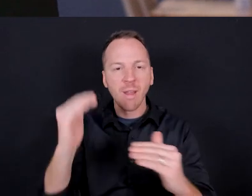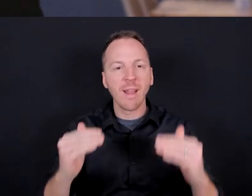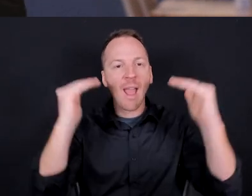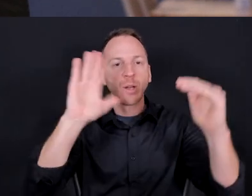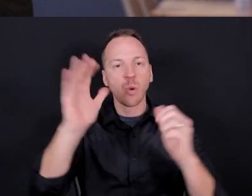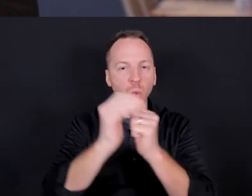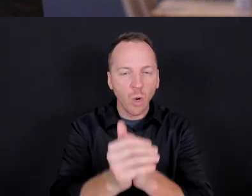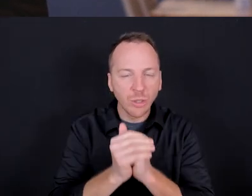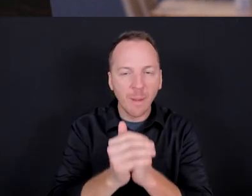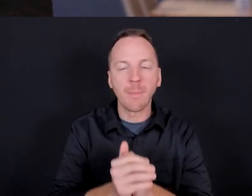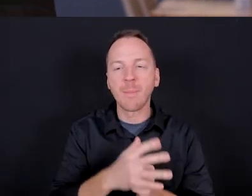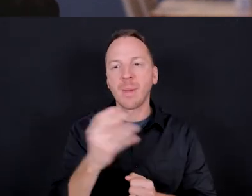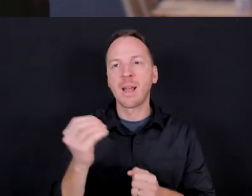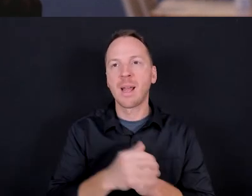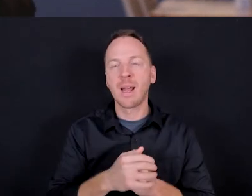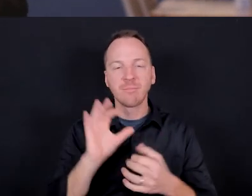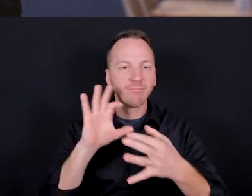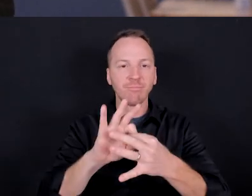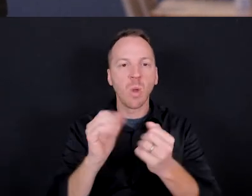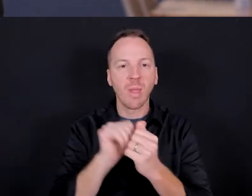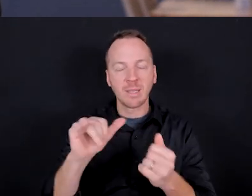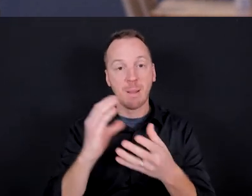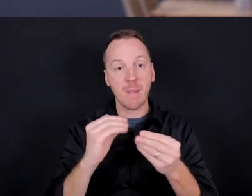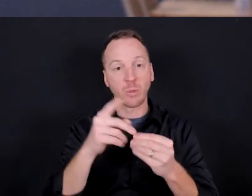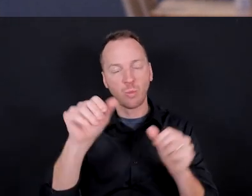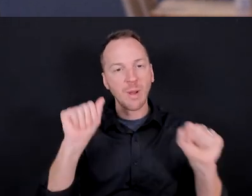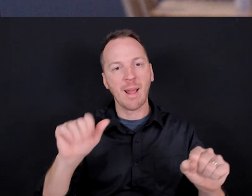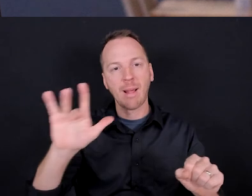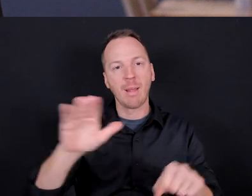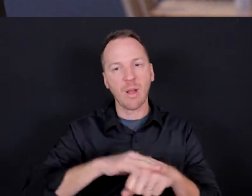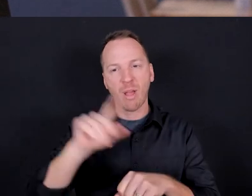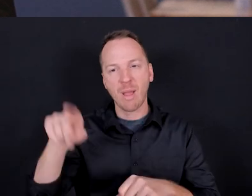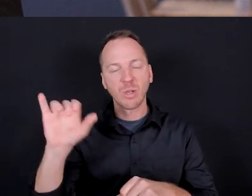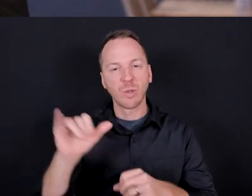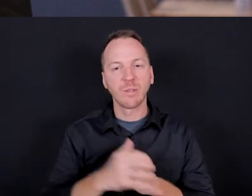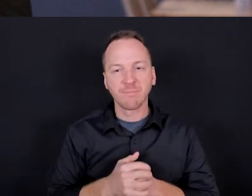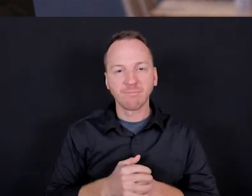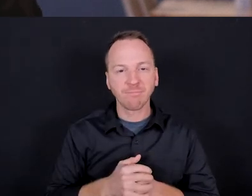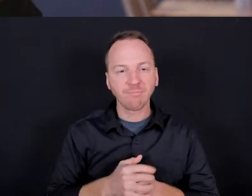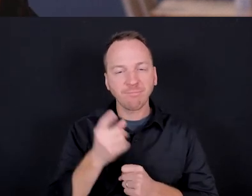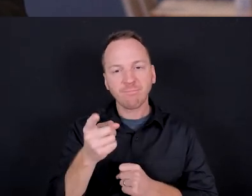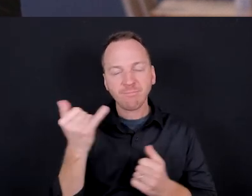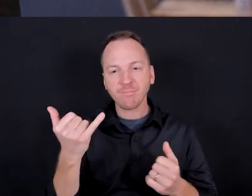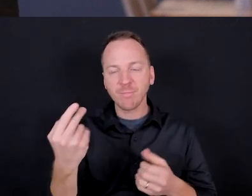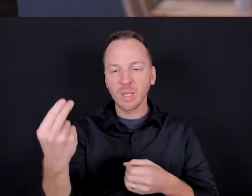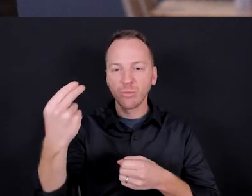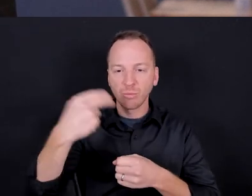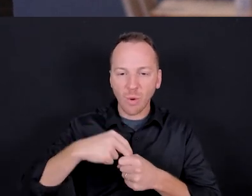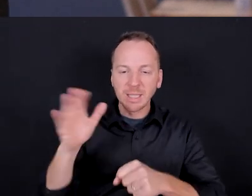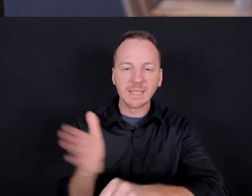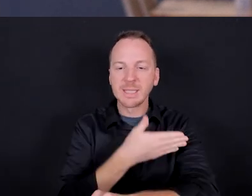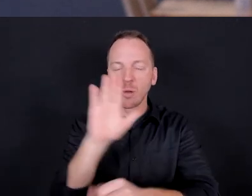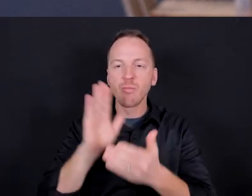your worship. And in connection with this message, you can certainly click on them as you join together in singing